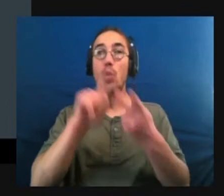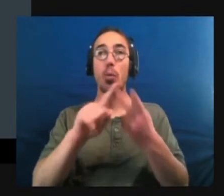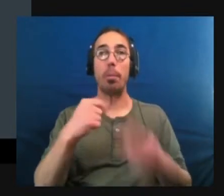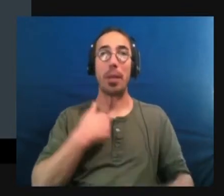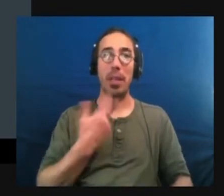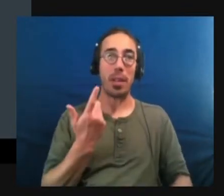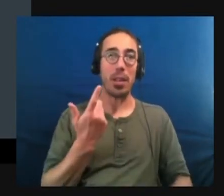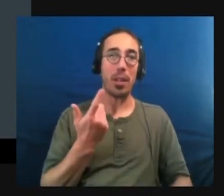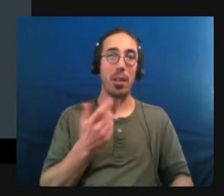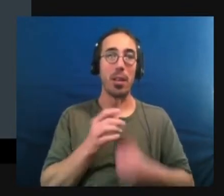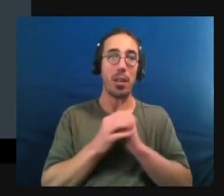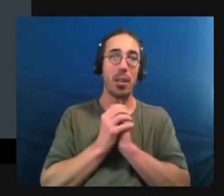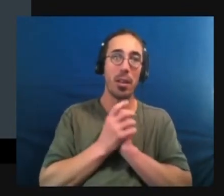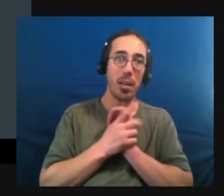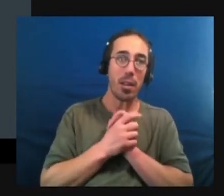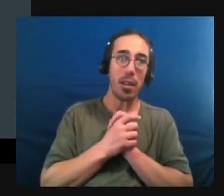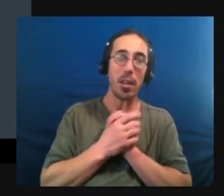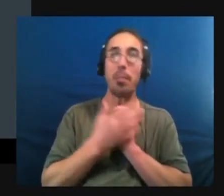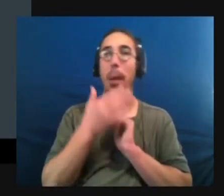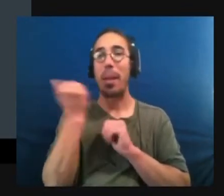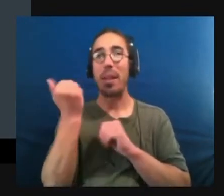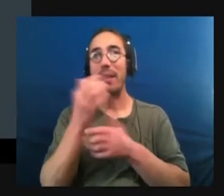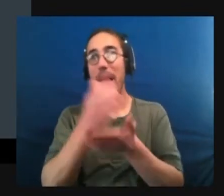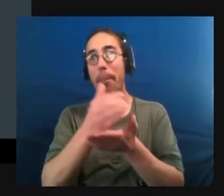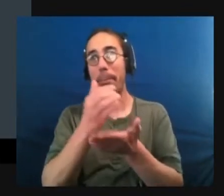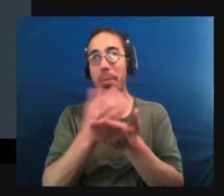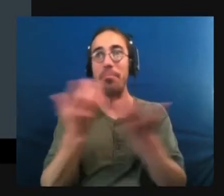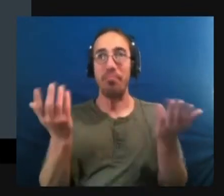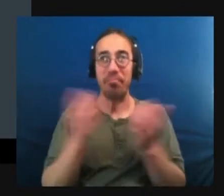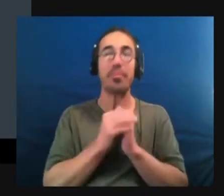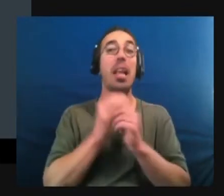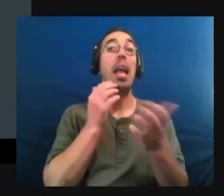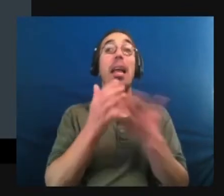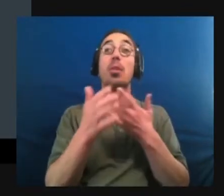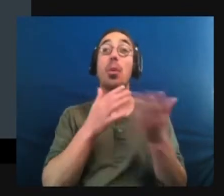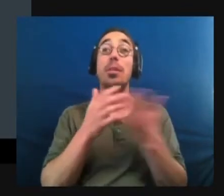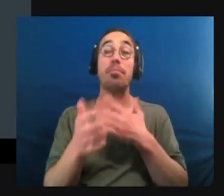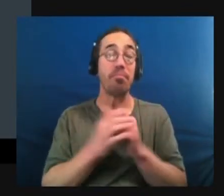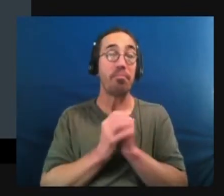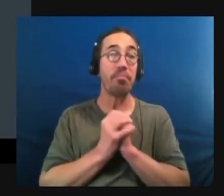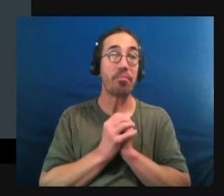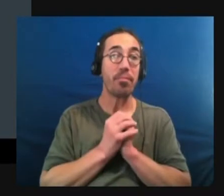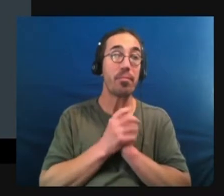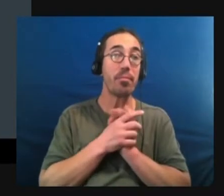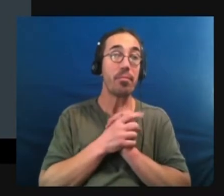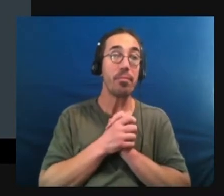Best cup to use. Okay, so here's what we know.